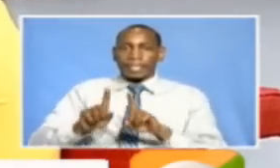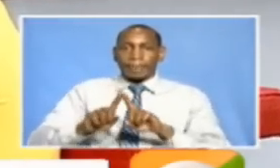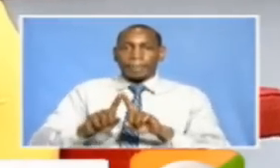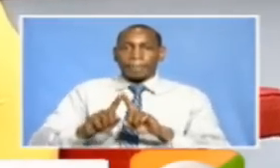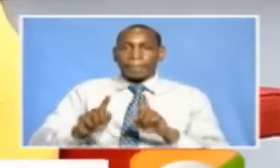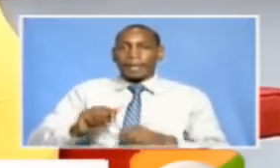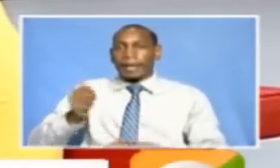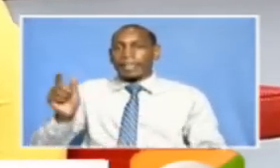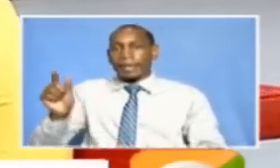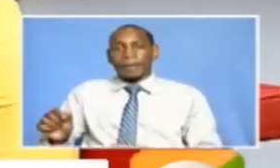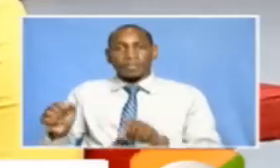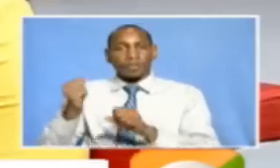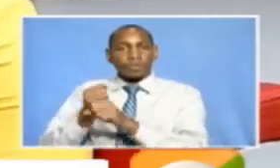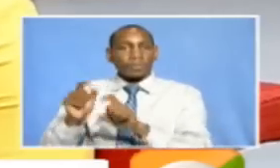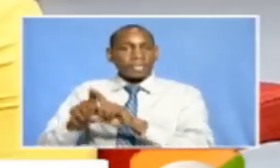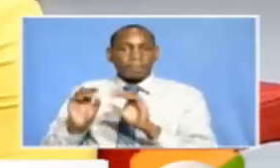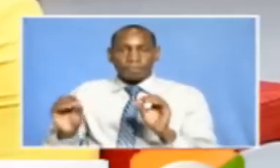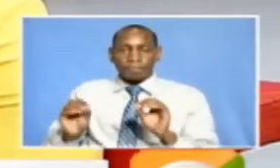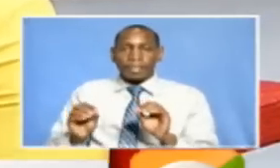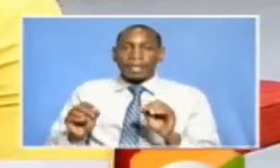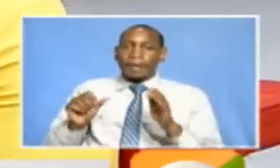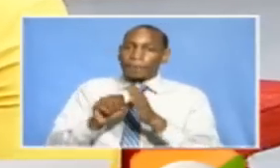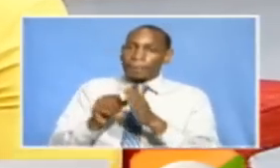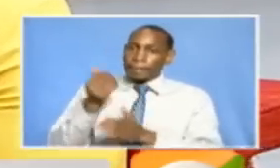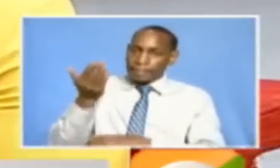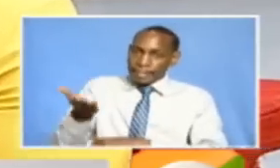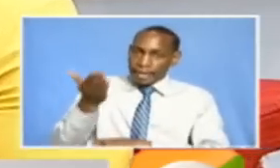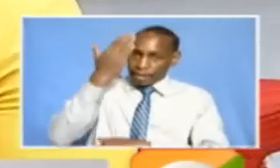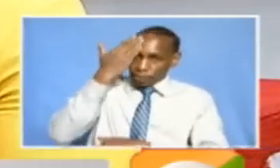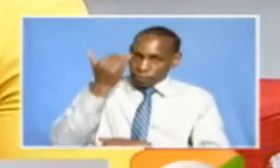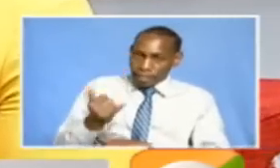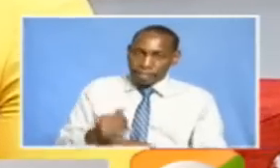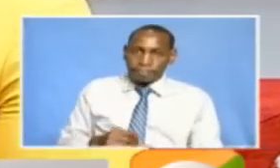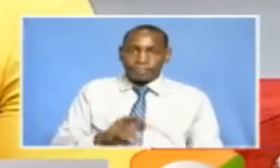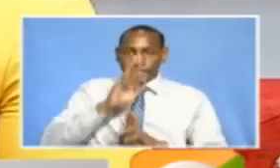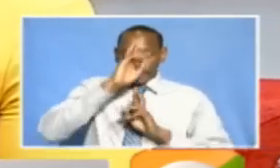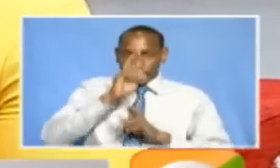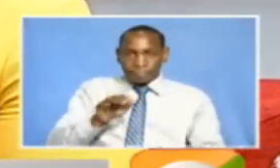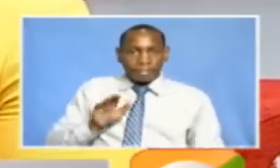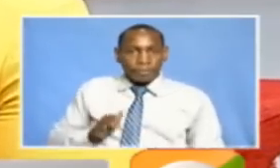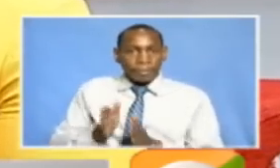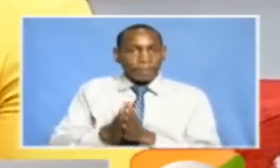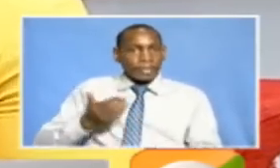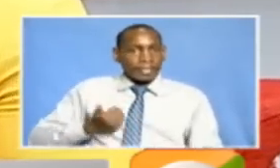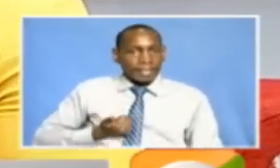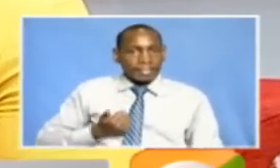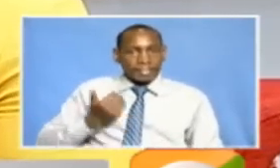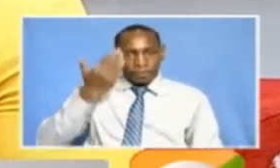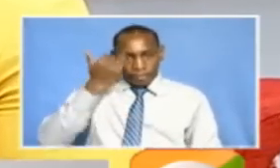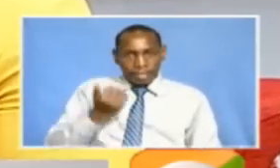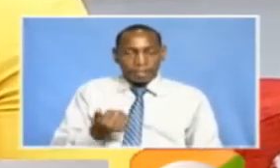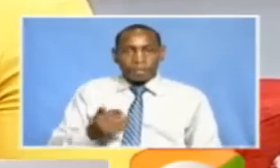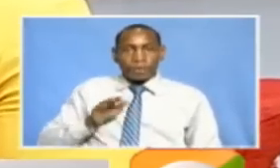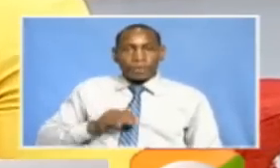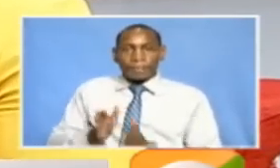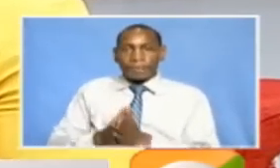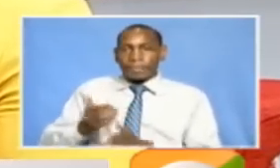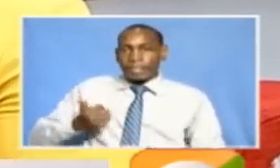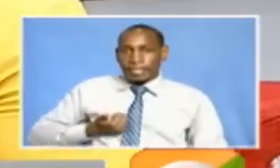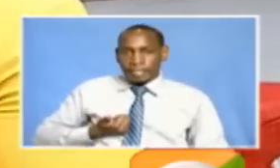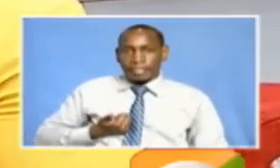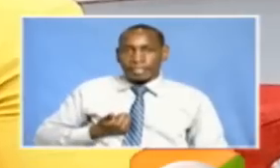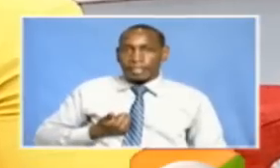they'd not do it. And that's where the problem really lies. Because let's respect women and girls, because they are women and girls, we'd not need to